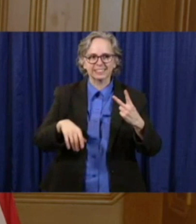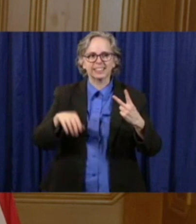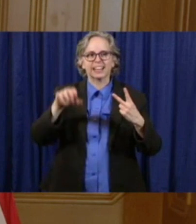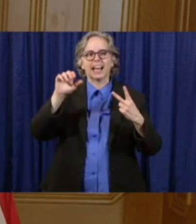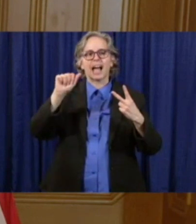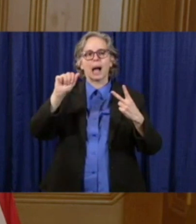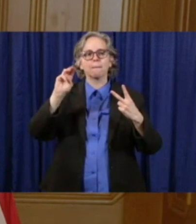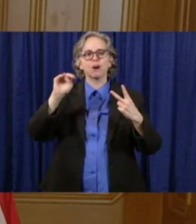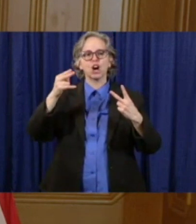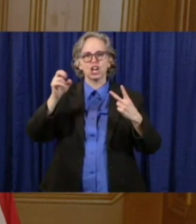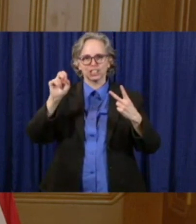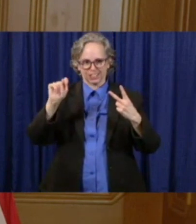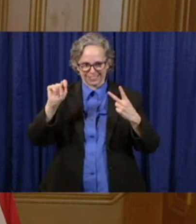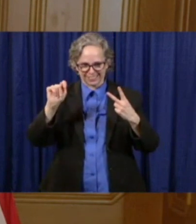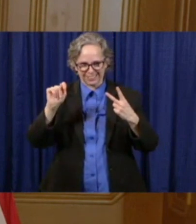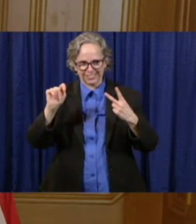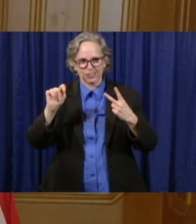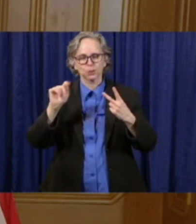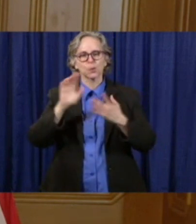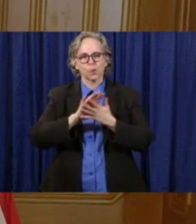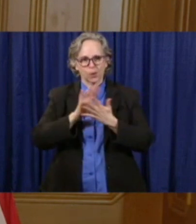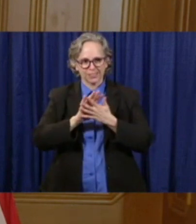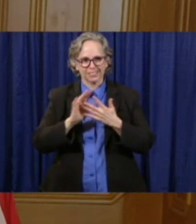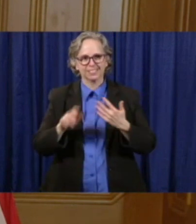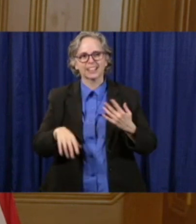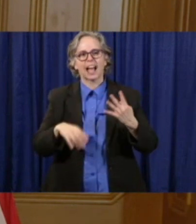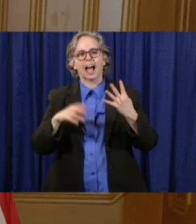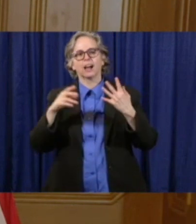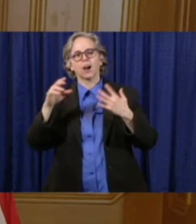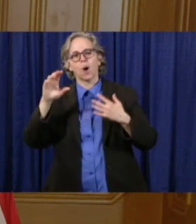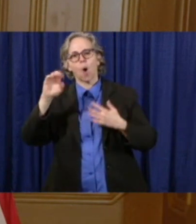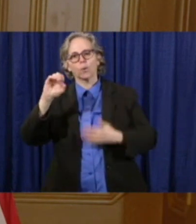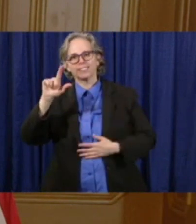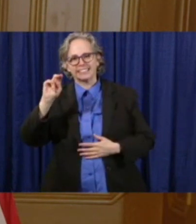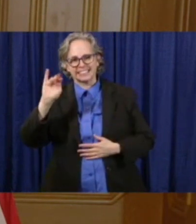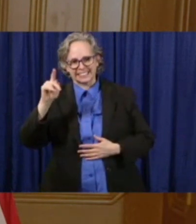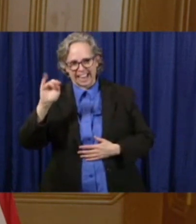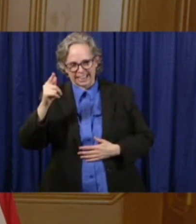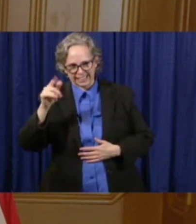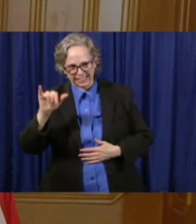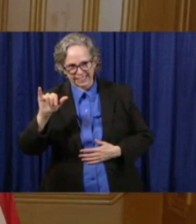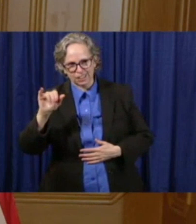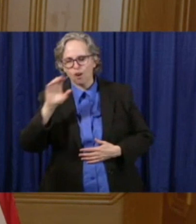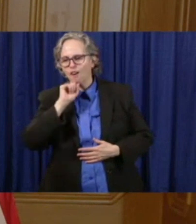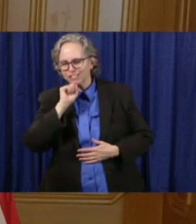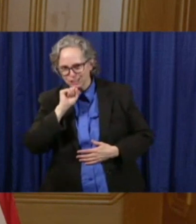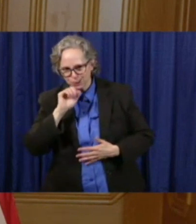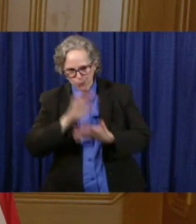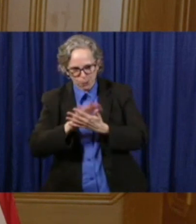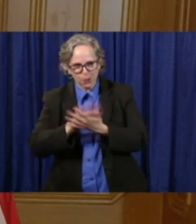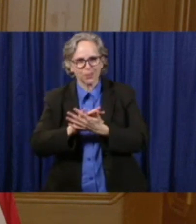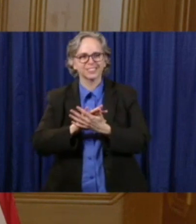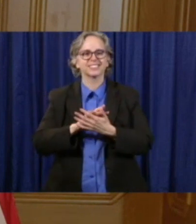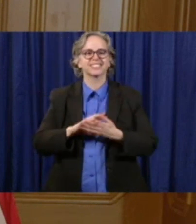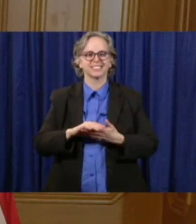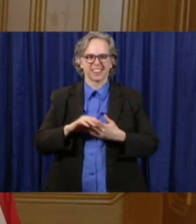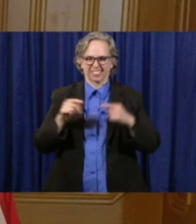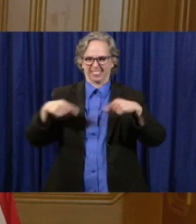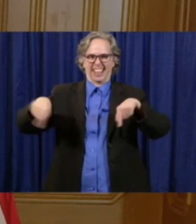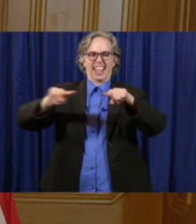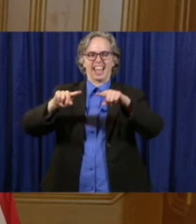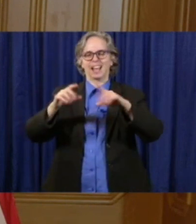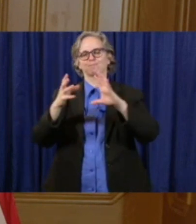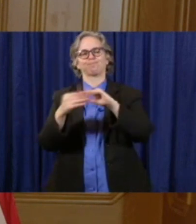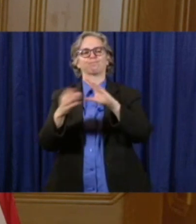and the Olentangy Orange High School in Delaware County. So let's let them tell us why